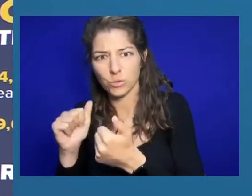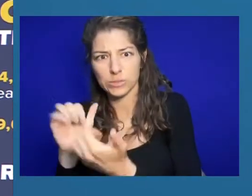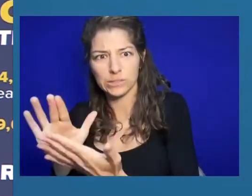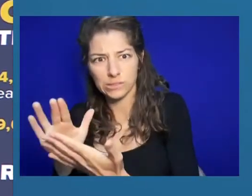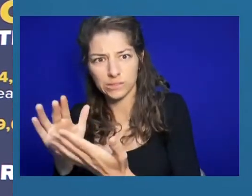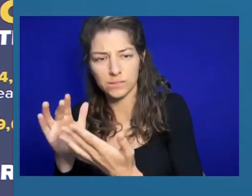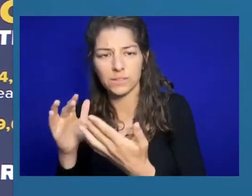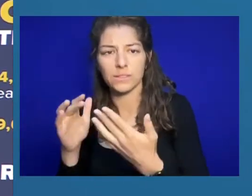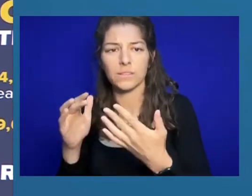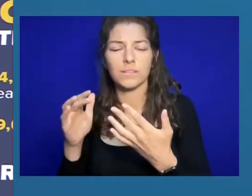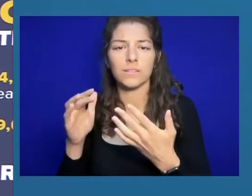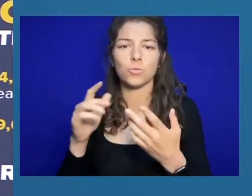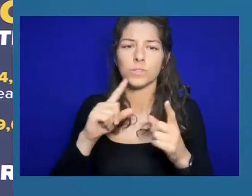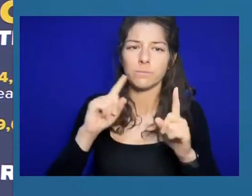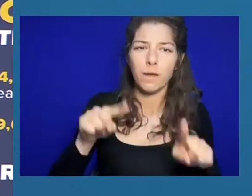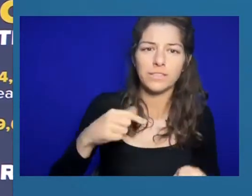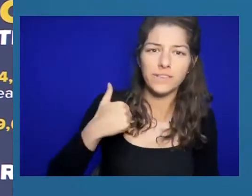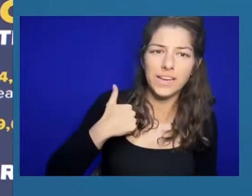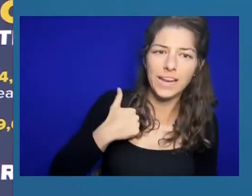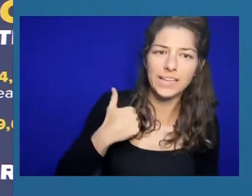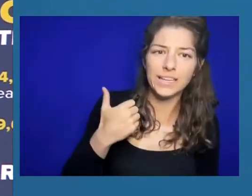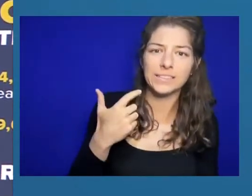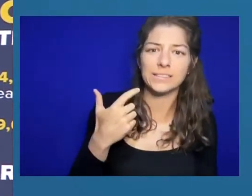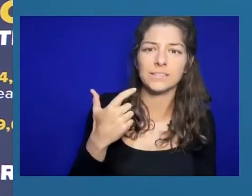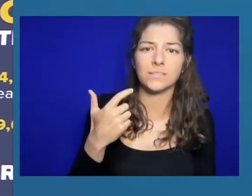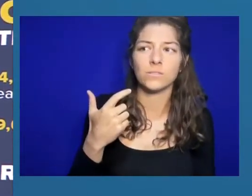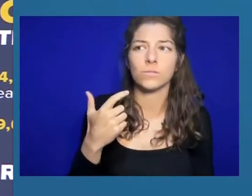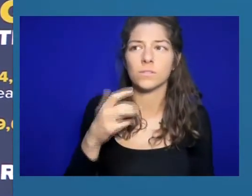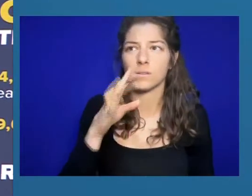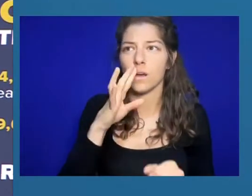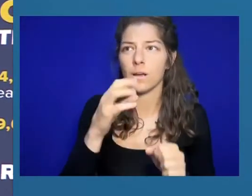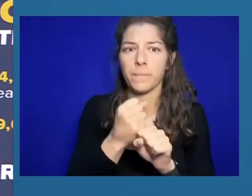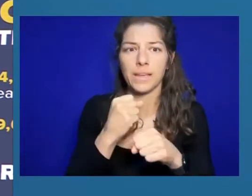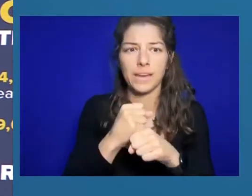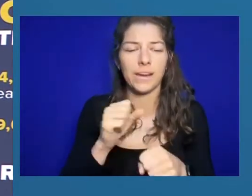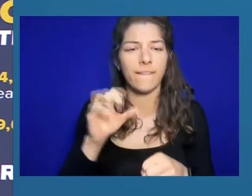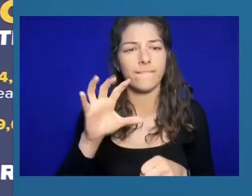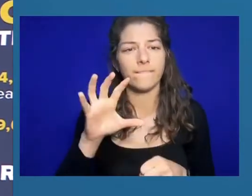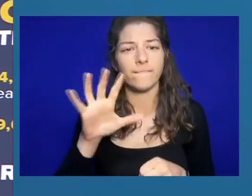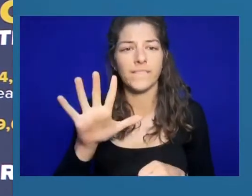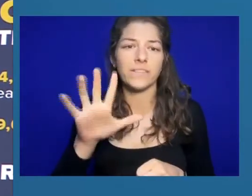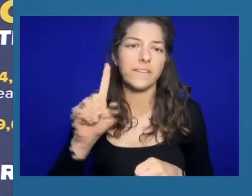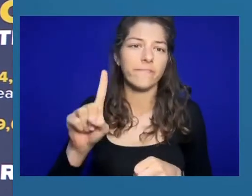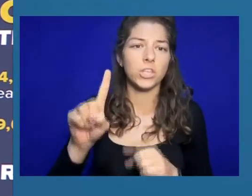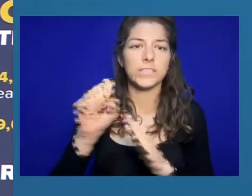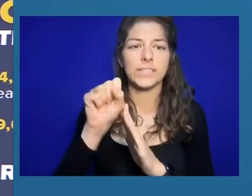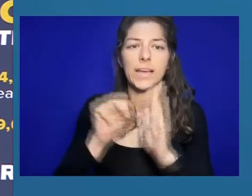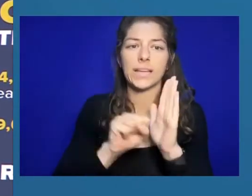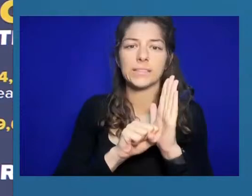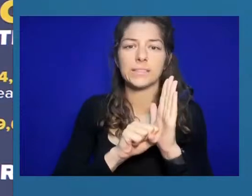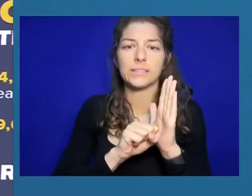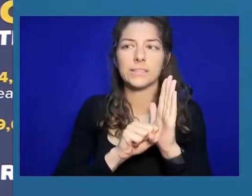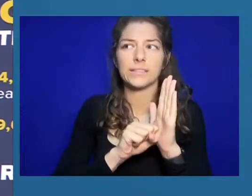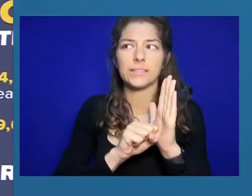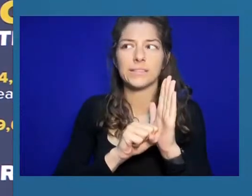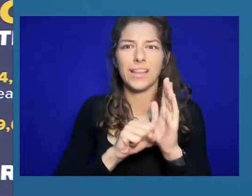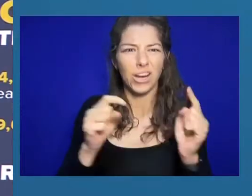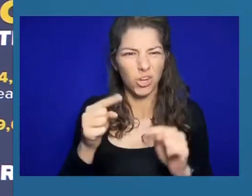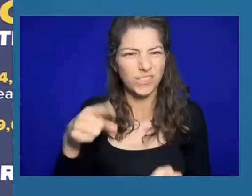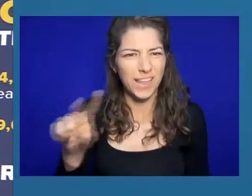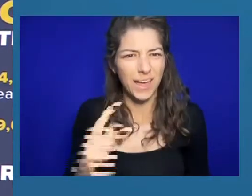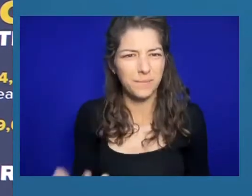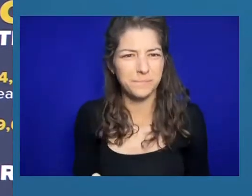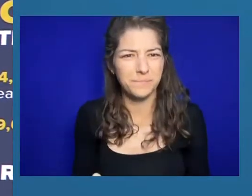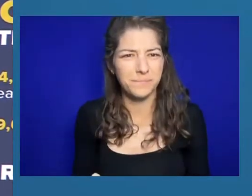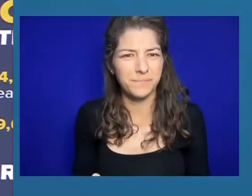The response of the Canadians to the talk of making it a 51st state, that hurts them.